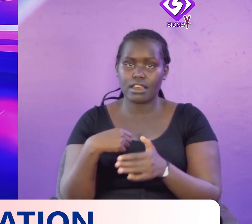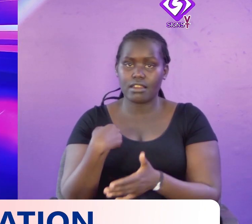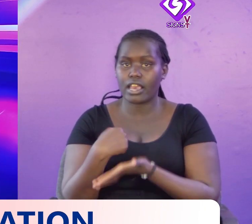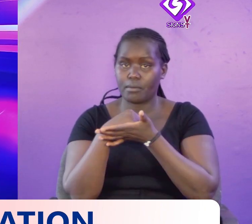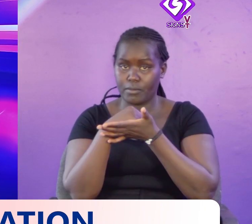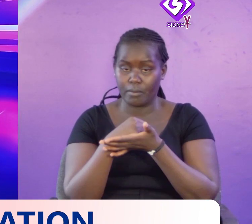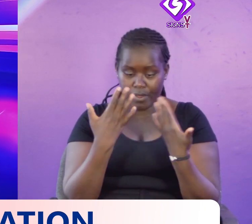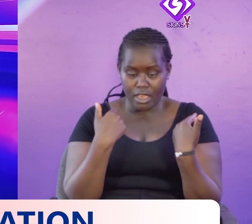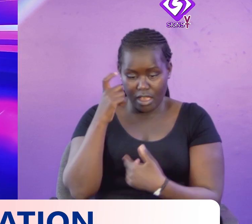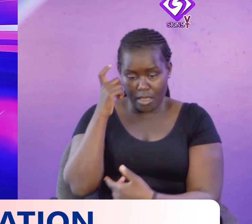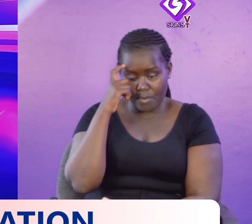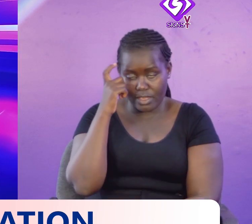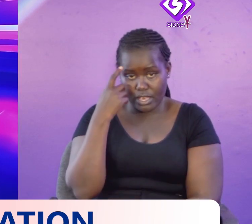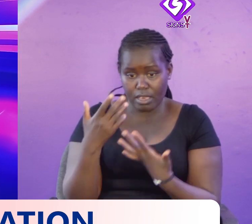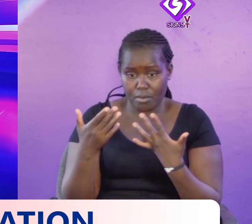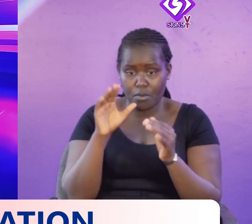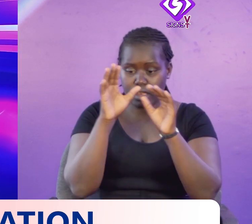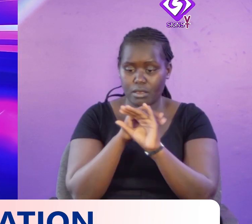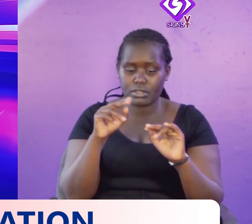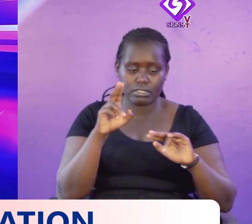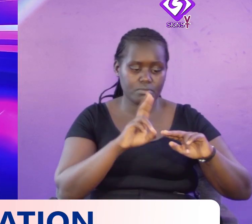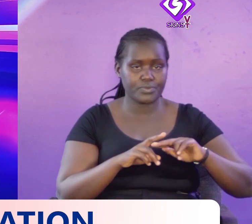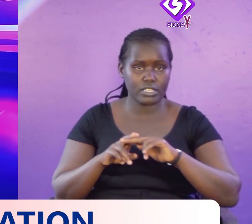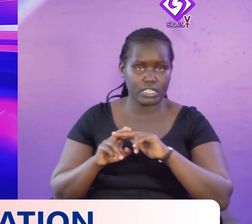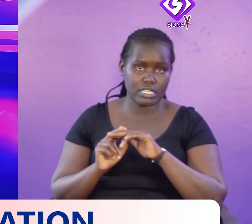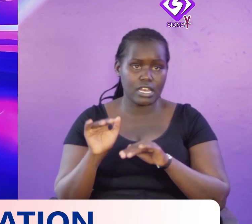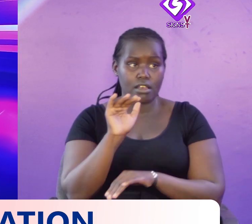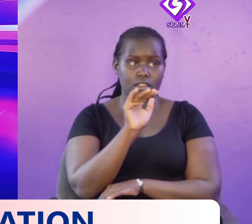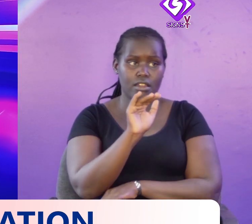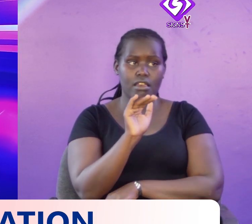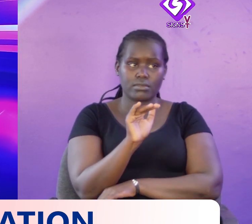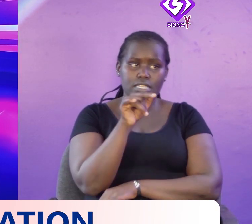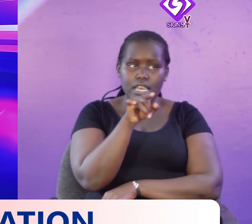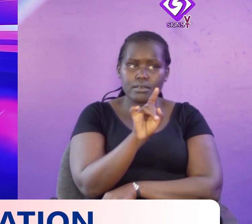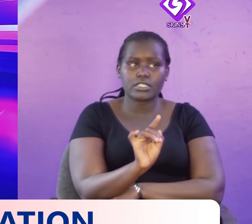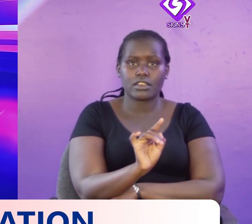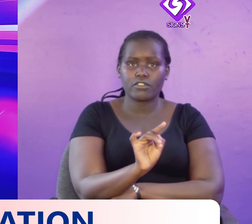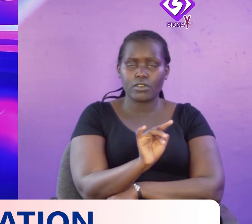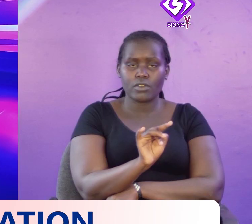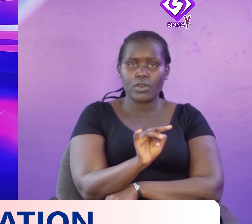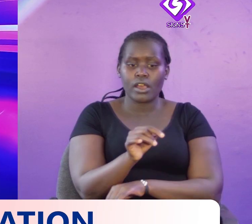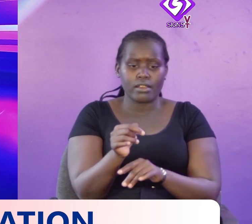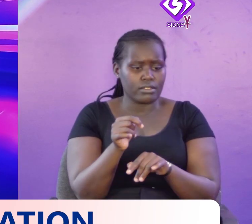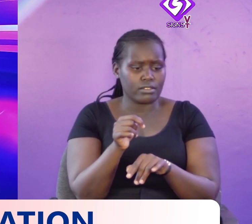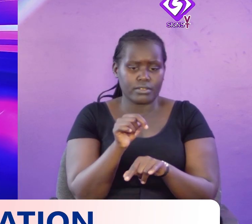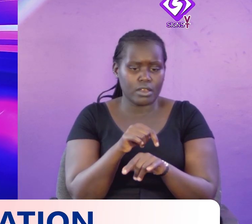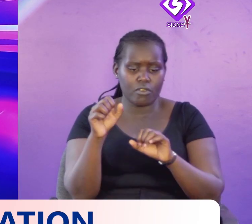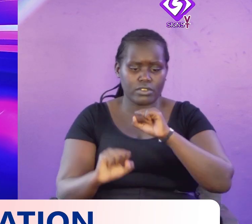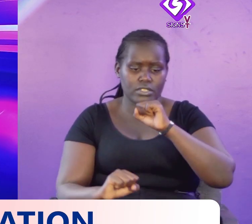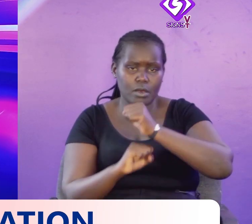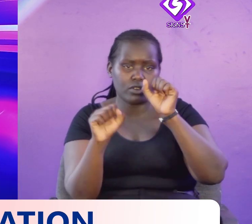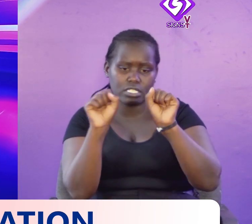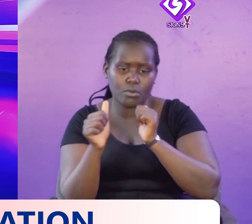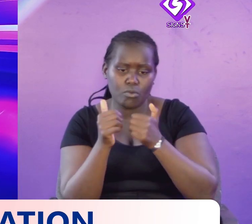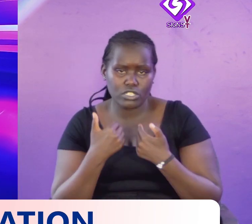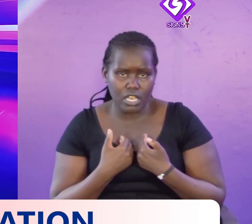am just thinking that the president needs to sit down and ask himself, Yes. the kind of the support system that he has, are